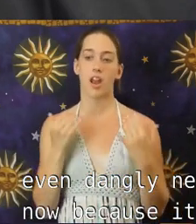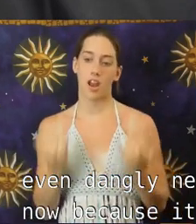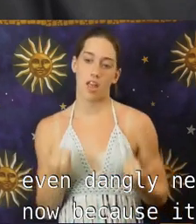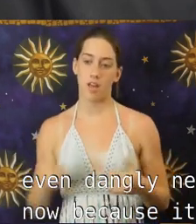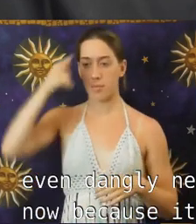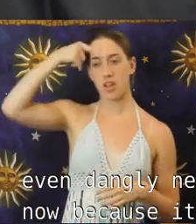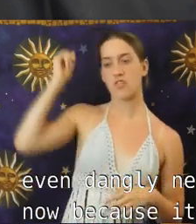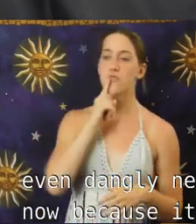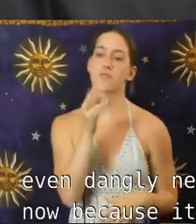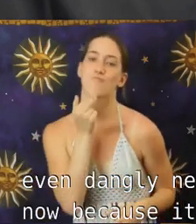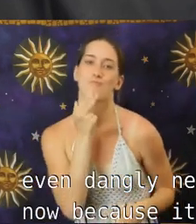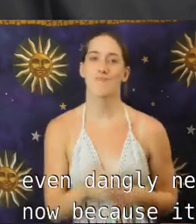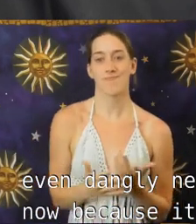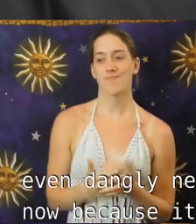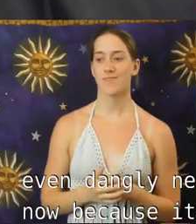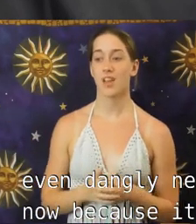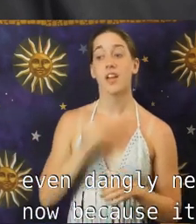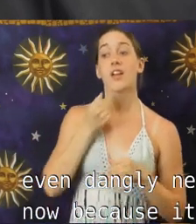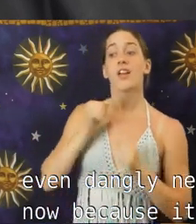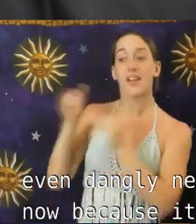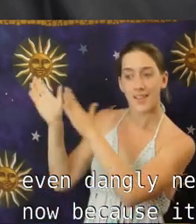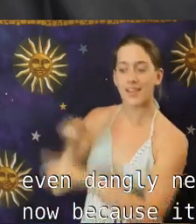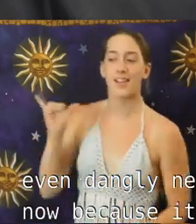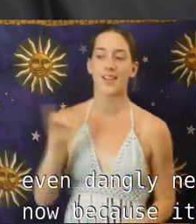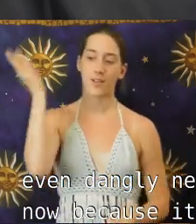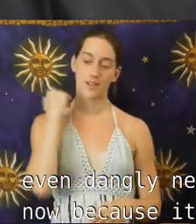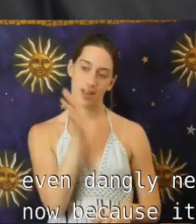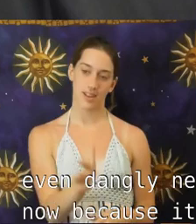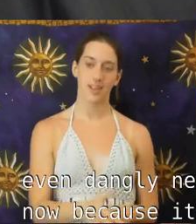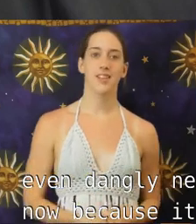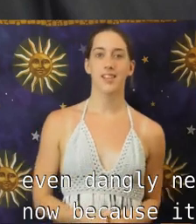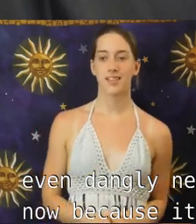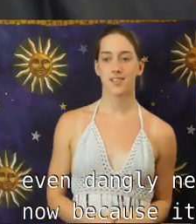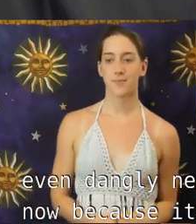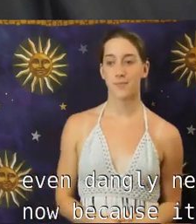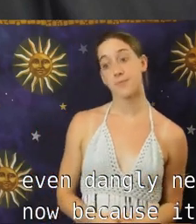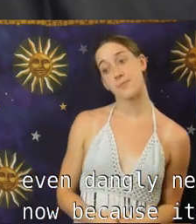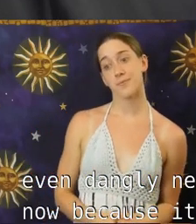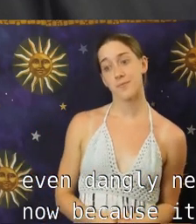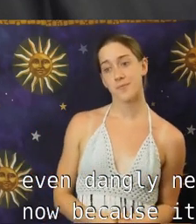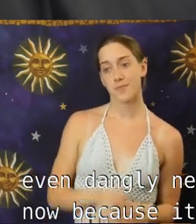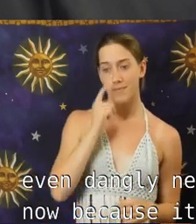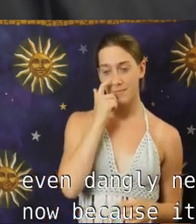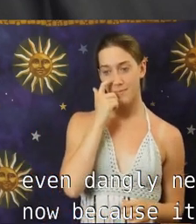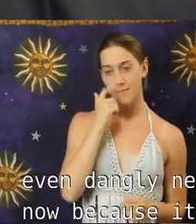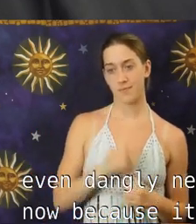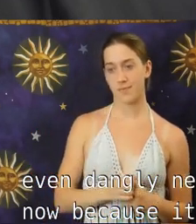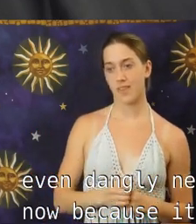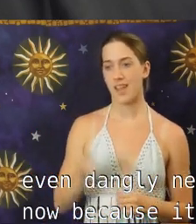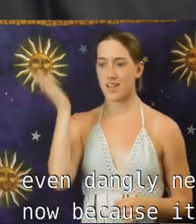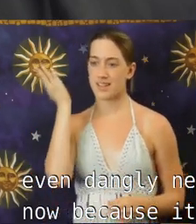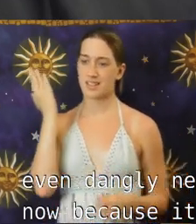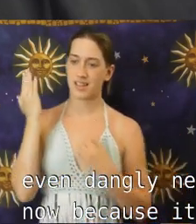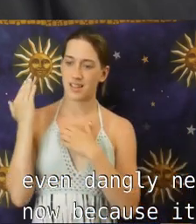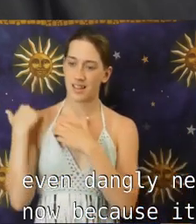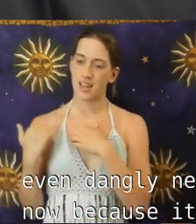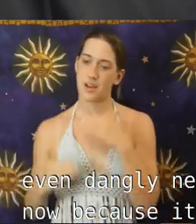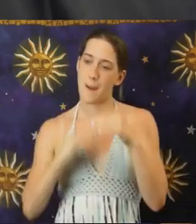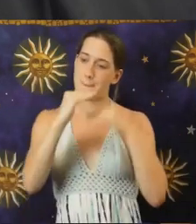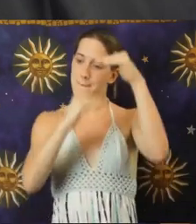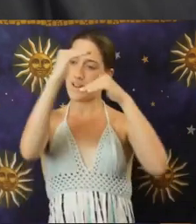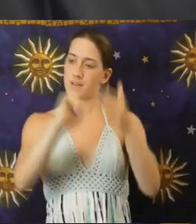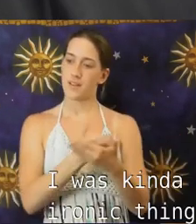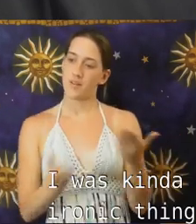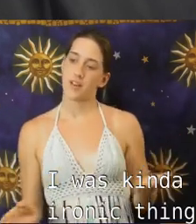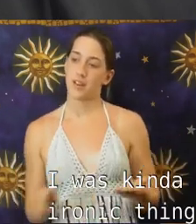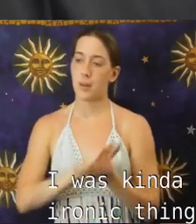extent. But I'm wearing it now because it's really cute. But anyways, as I was